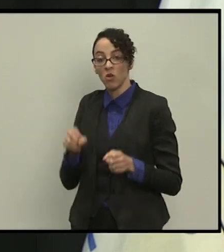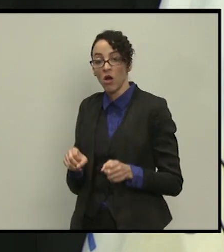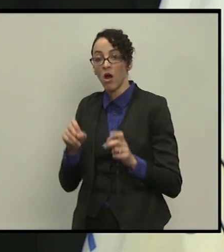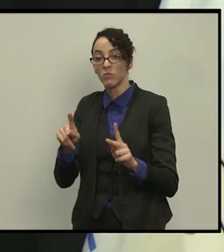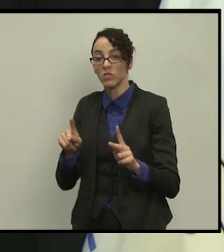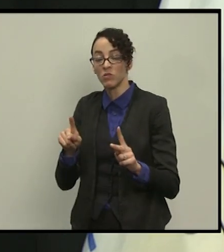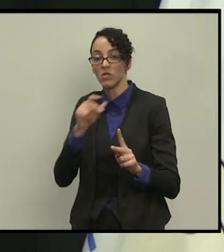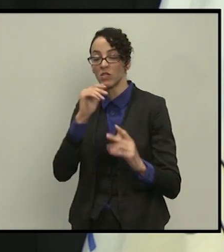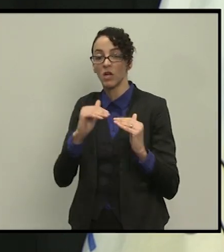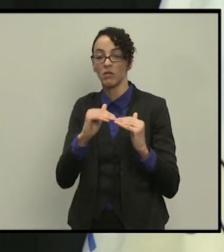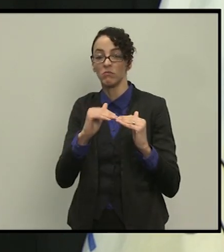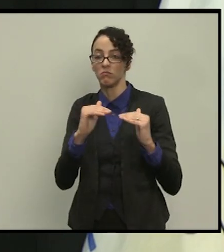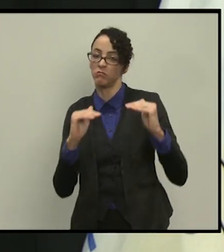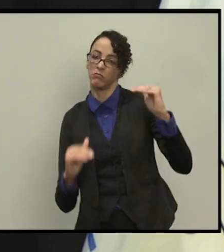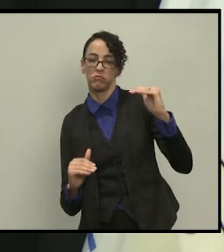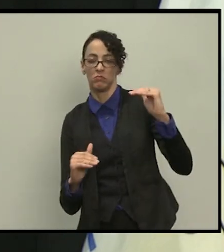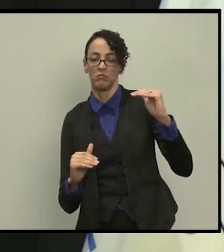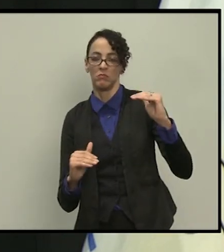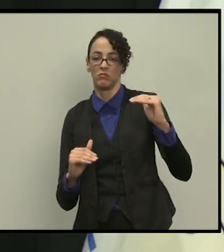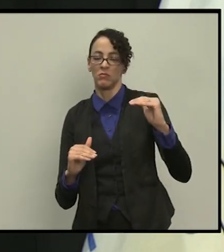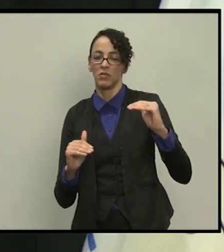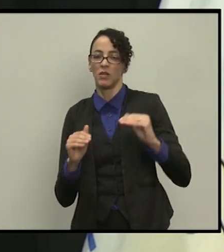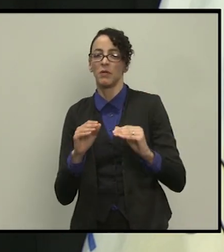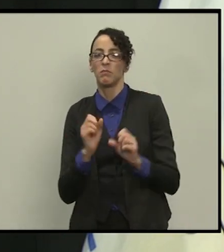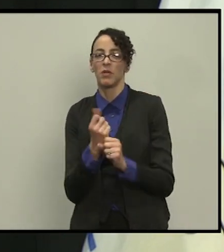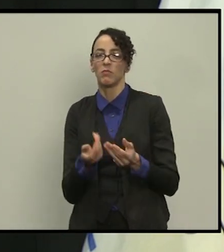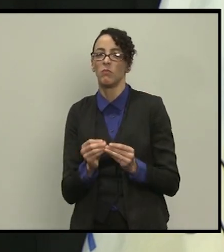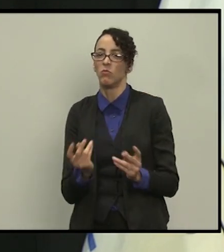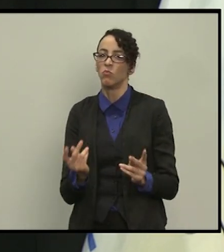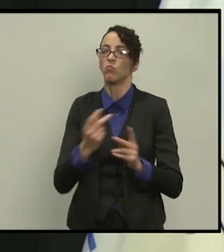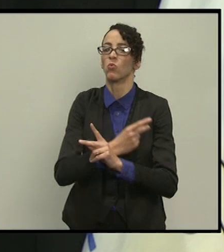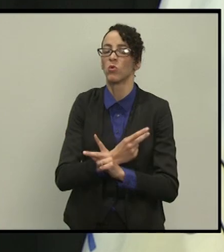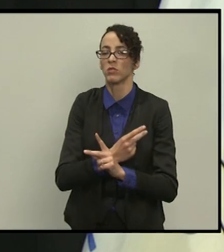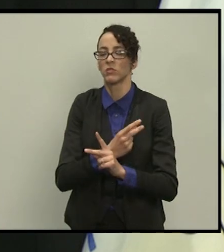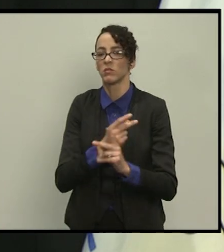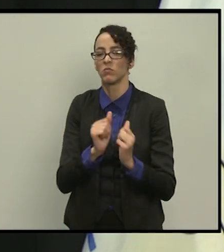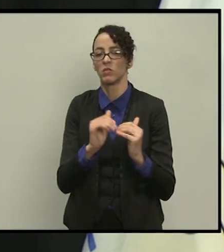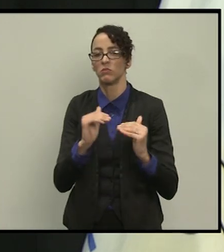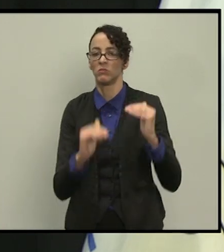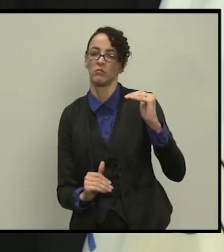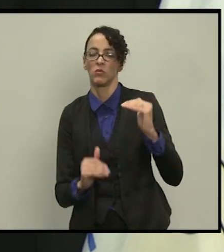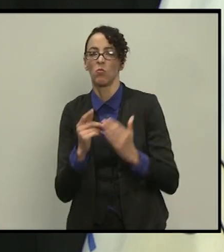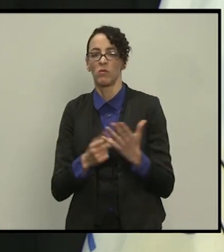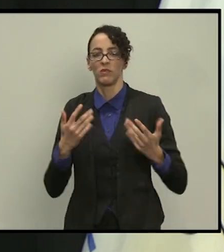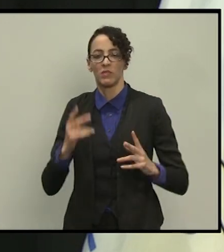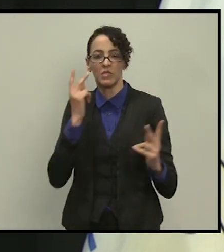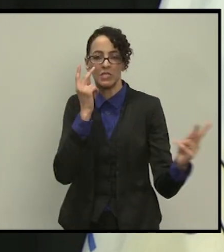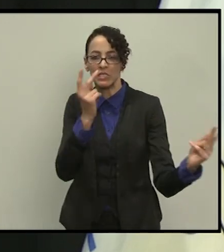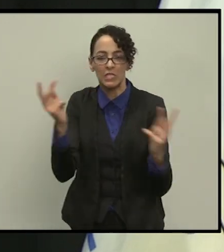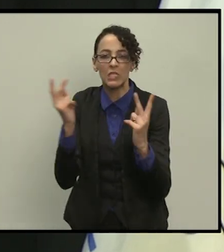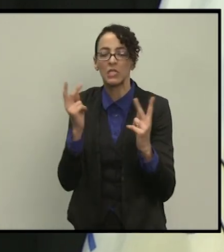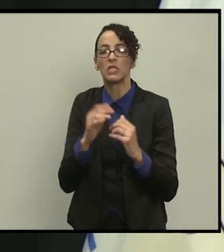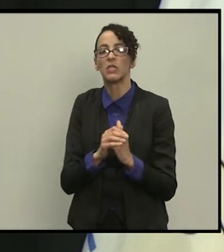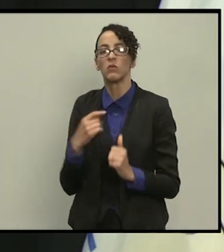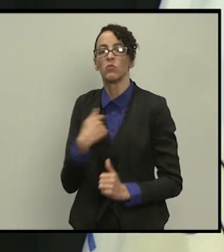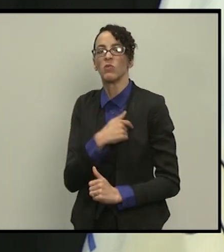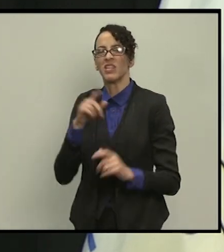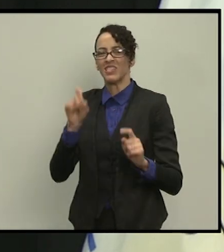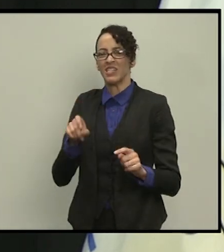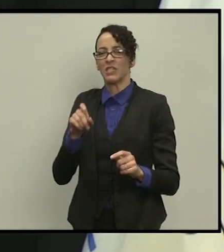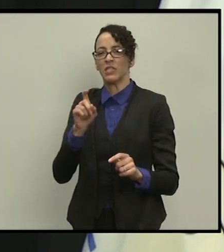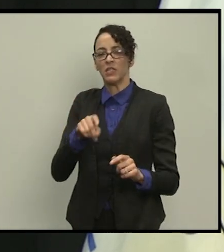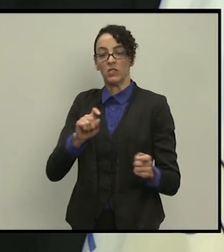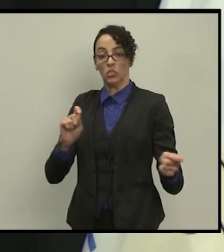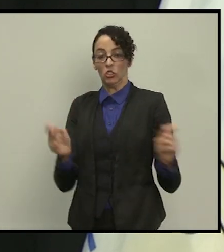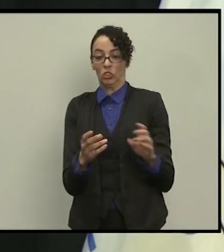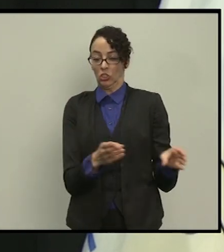to these disparities that we are seeing. We need to shift how our systems partner and collaborate with those most impacted to